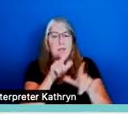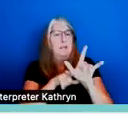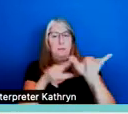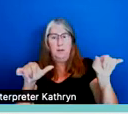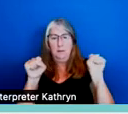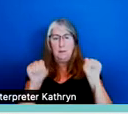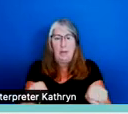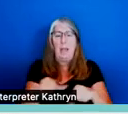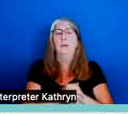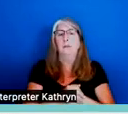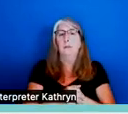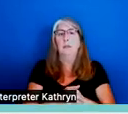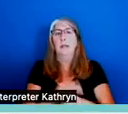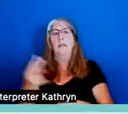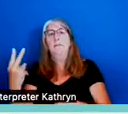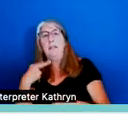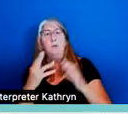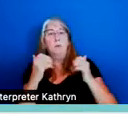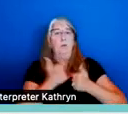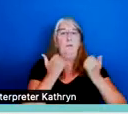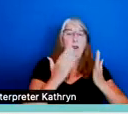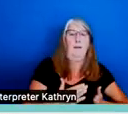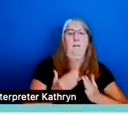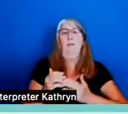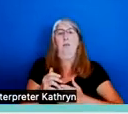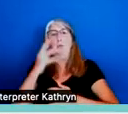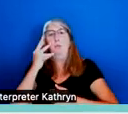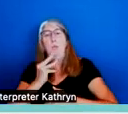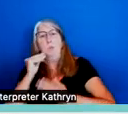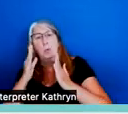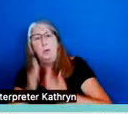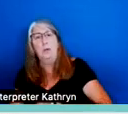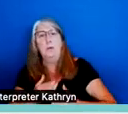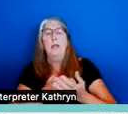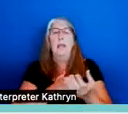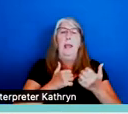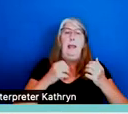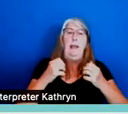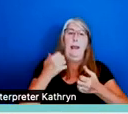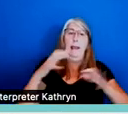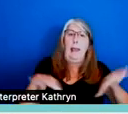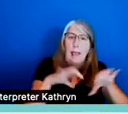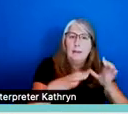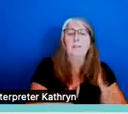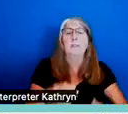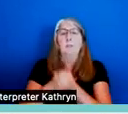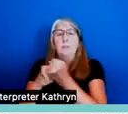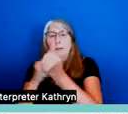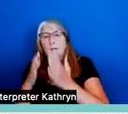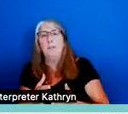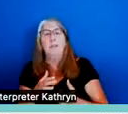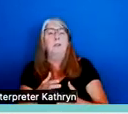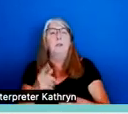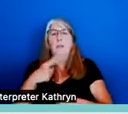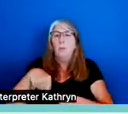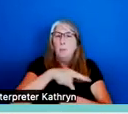So as victims, survivors, warriors, activists, and advocates, Don't allow anyone to force you into a box to